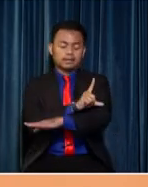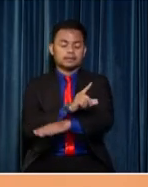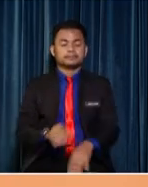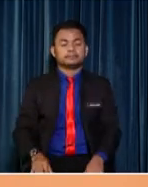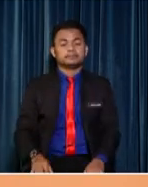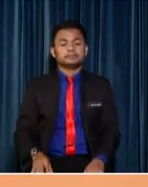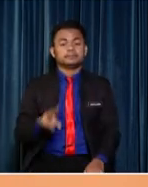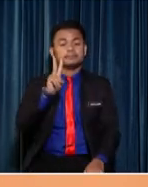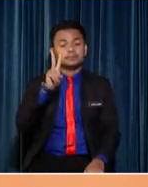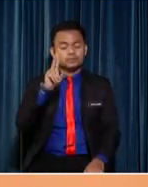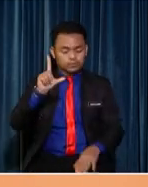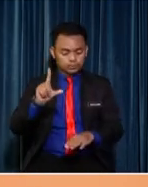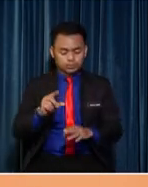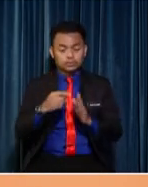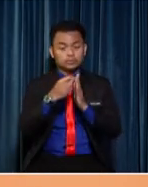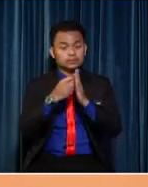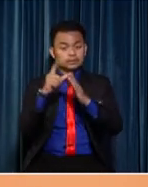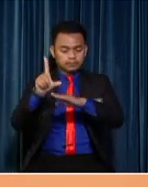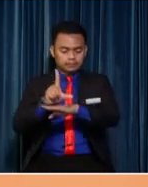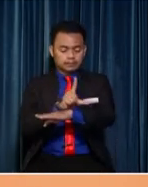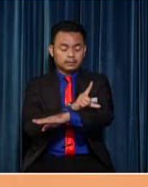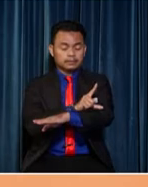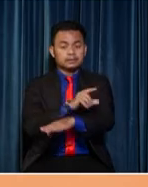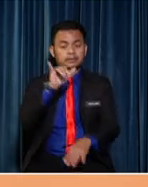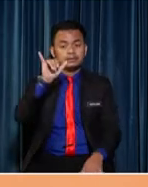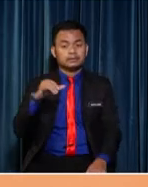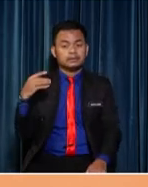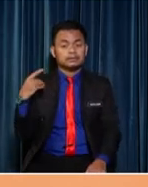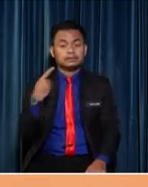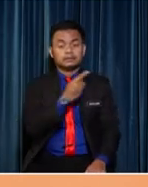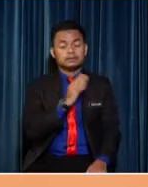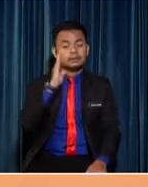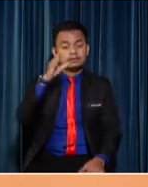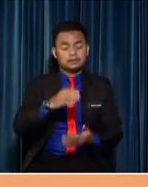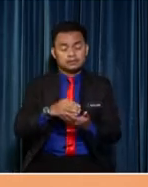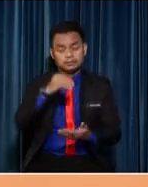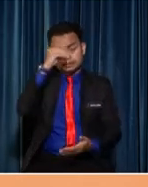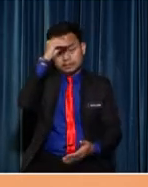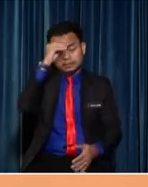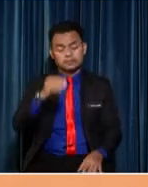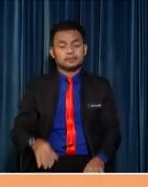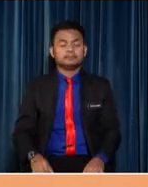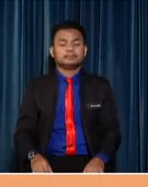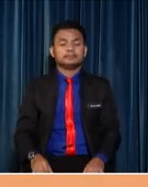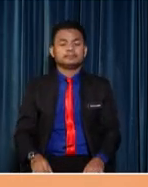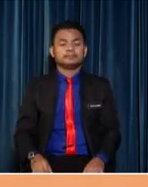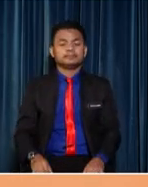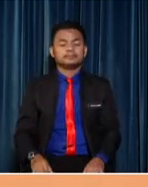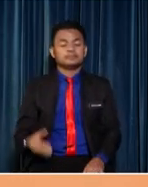two units of length that we are going to learn in this lesson